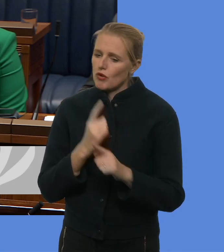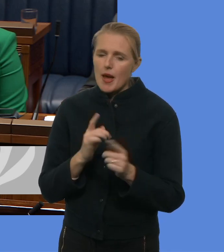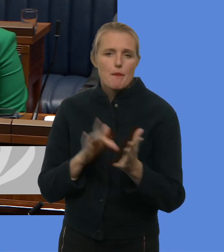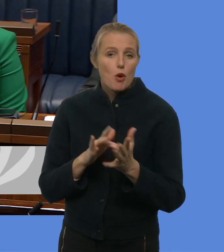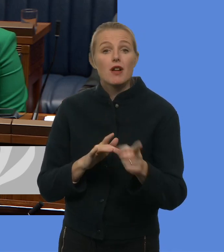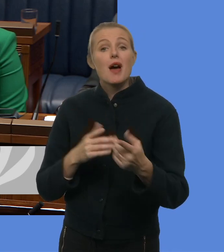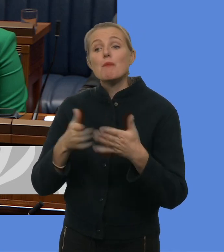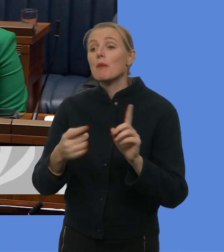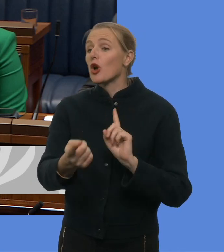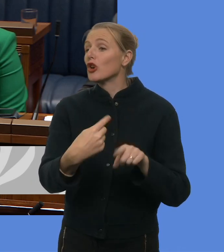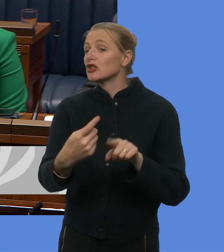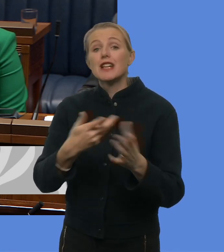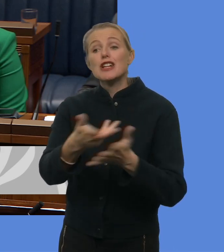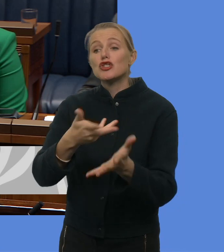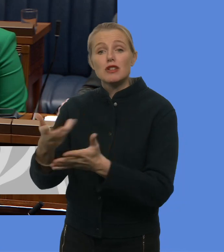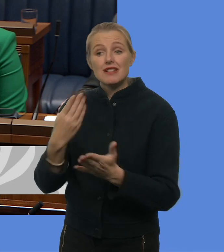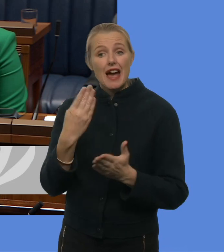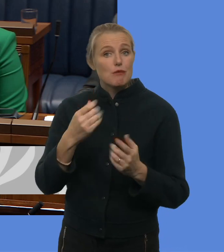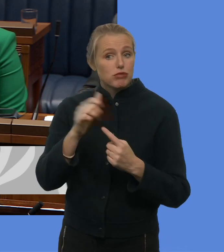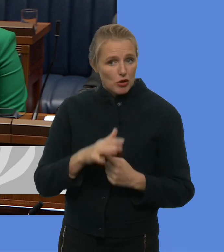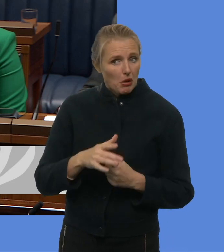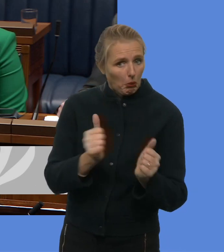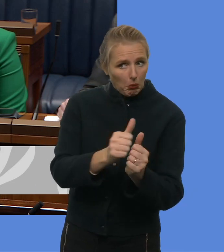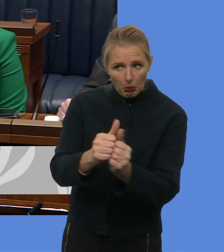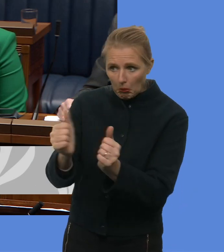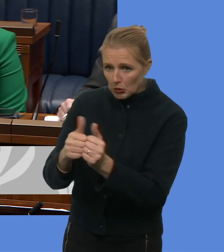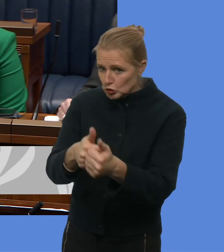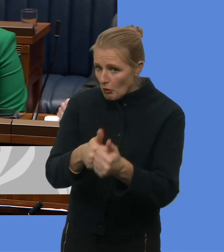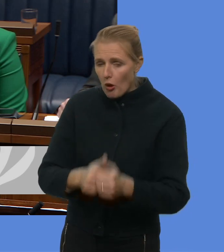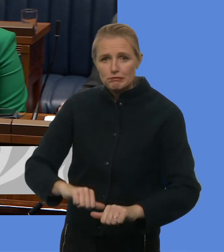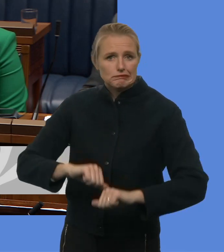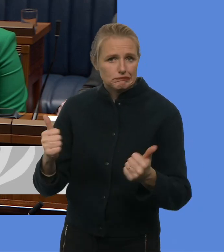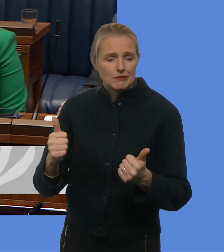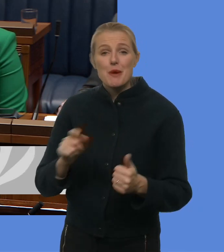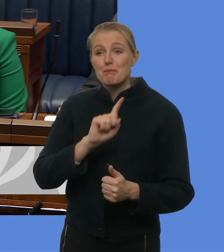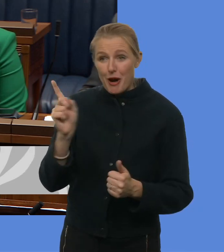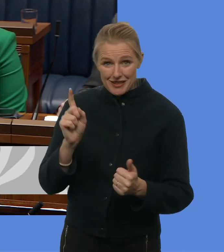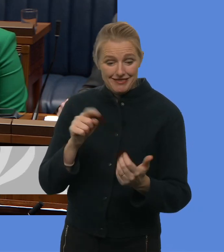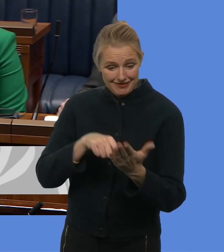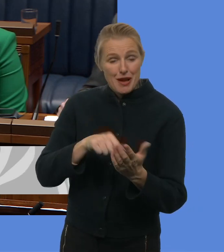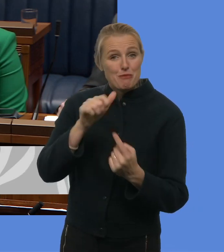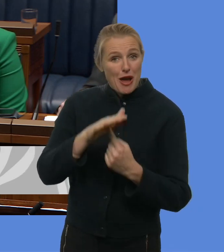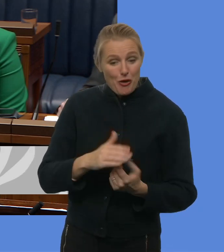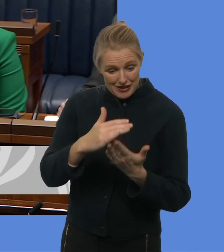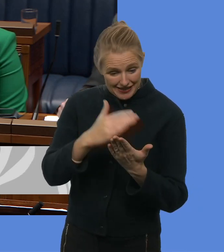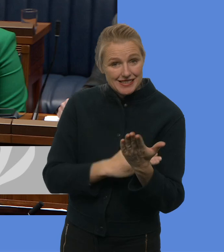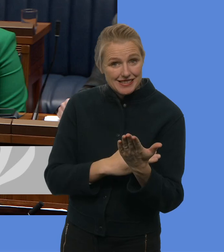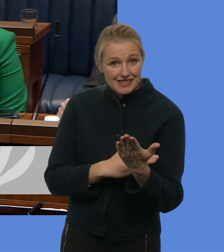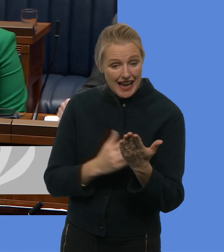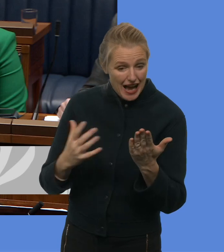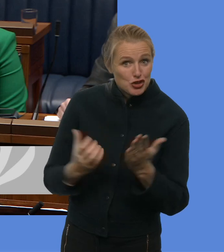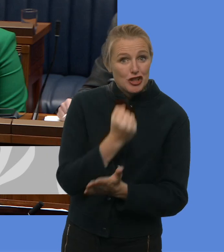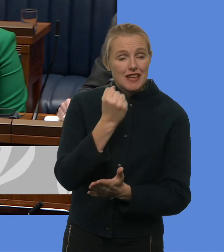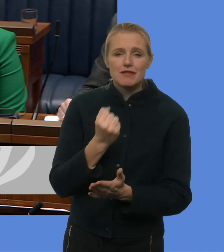to all 9 of those priorities. But of course, you're absolutely right. If we are going to achieve those priorities, we need to invest in that infrastructure, which